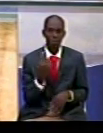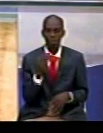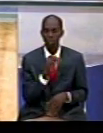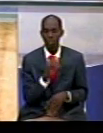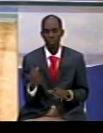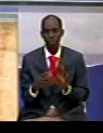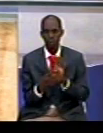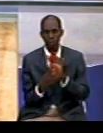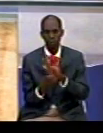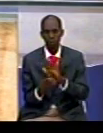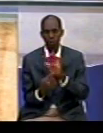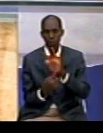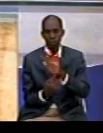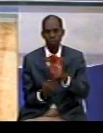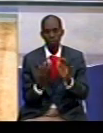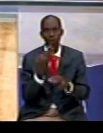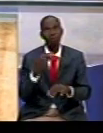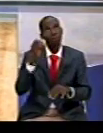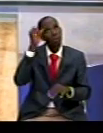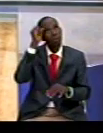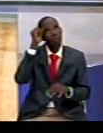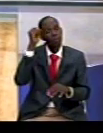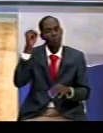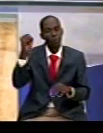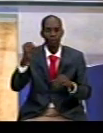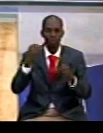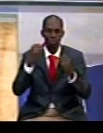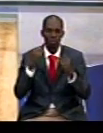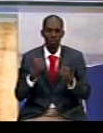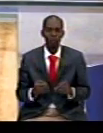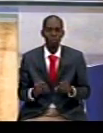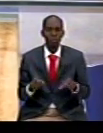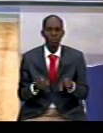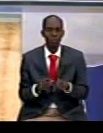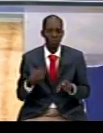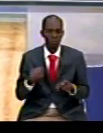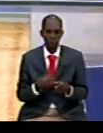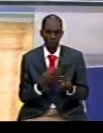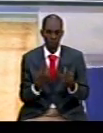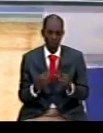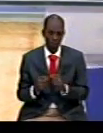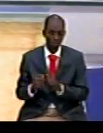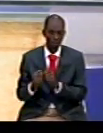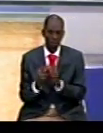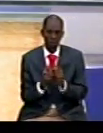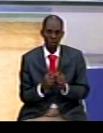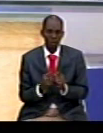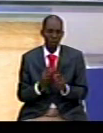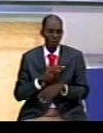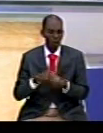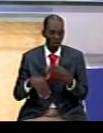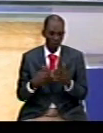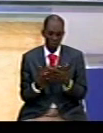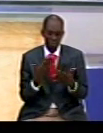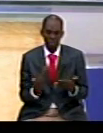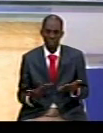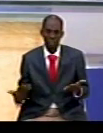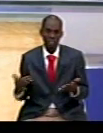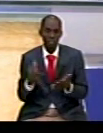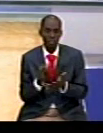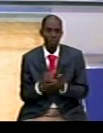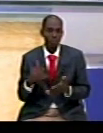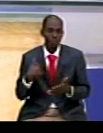of his power. And as we gather together all the instances that